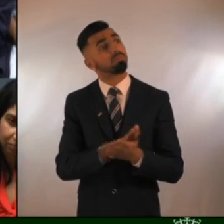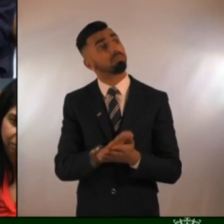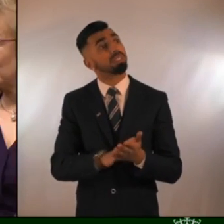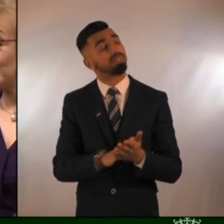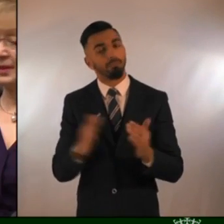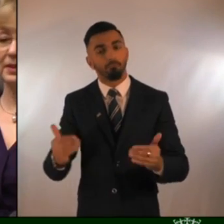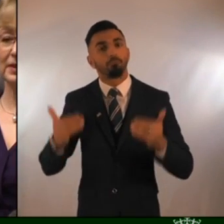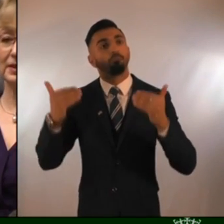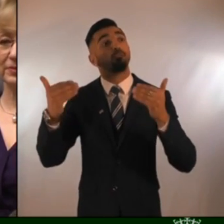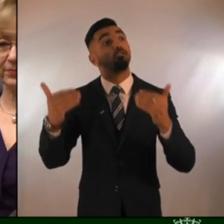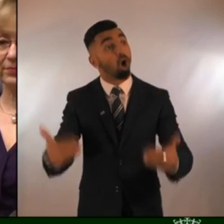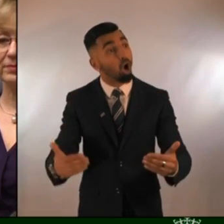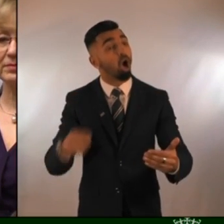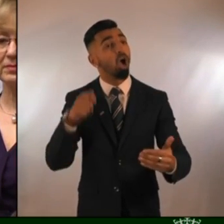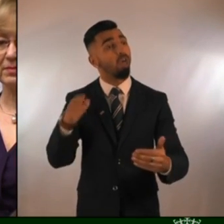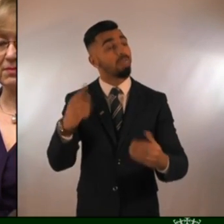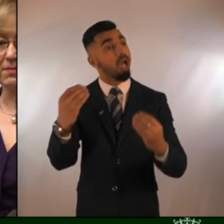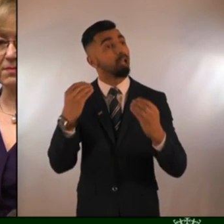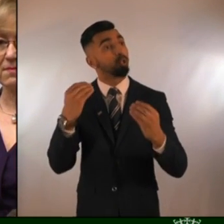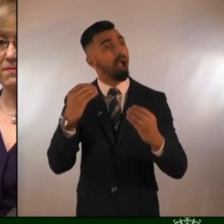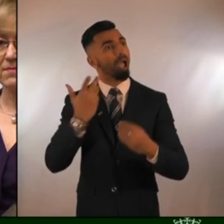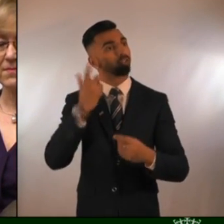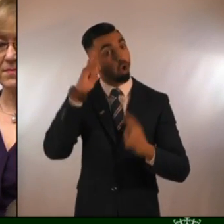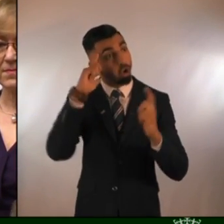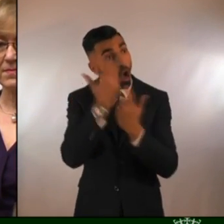College estate. My predecessor